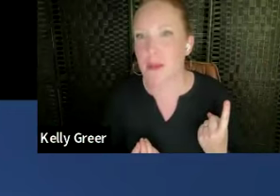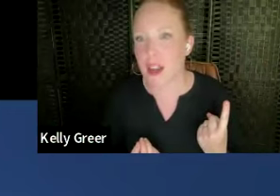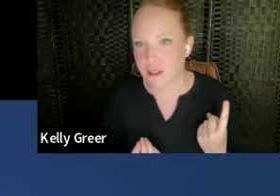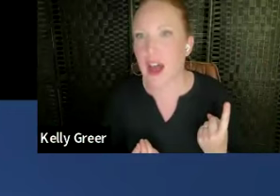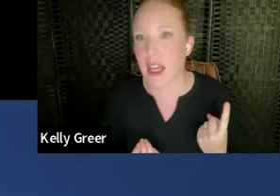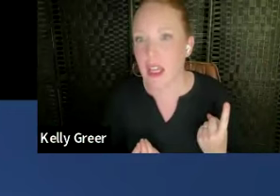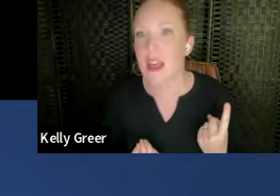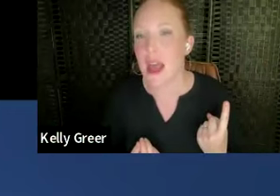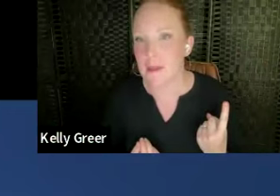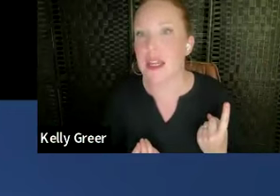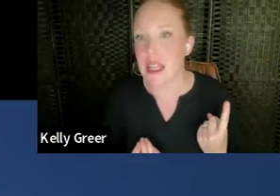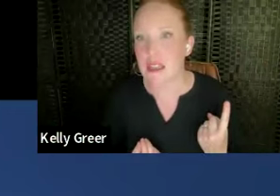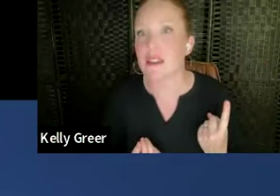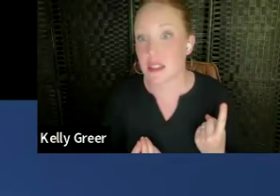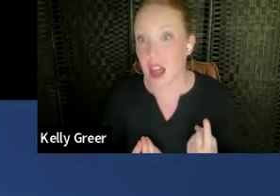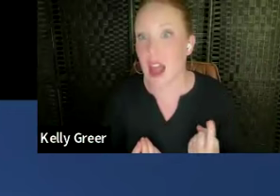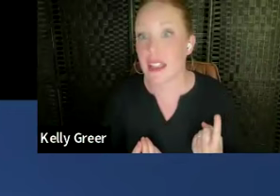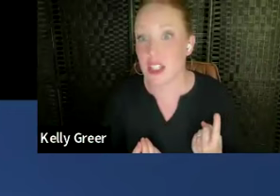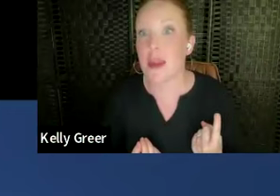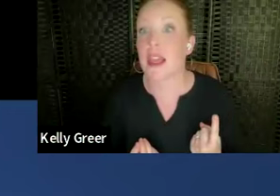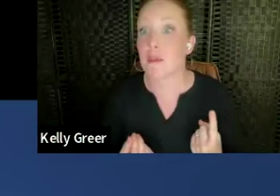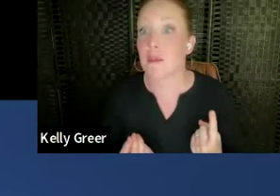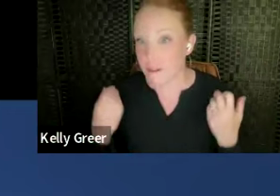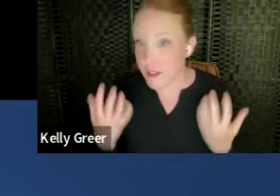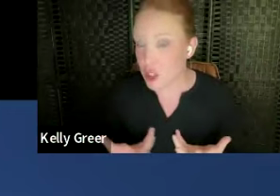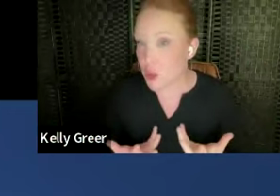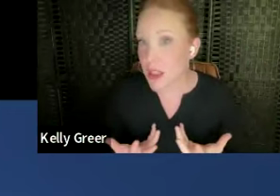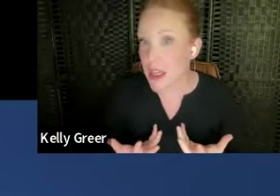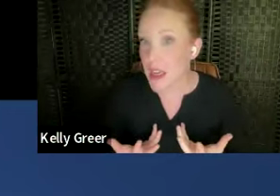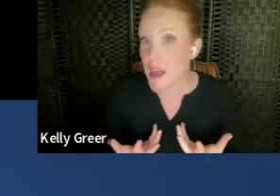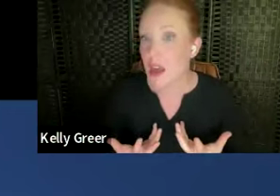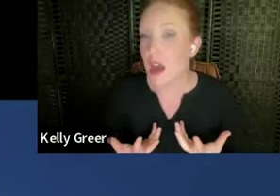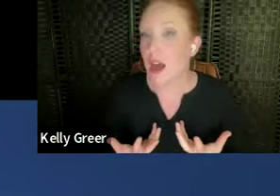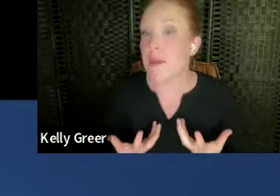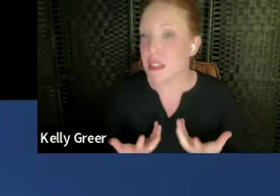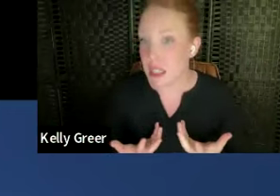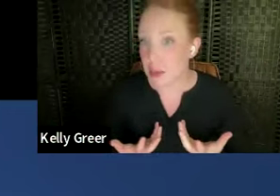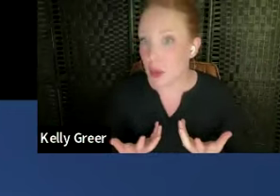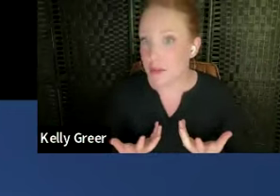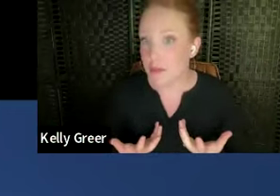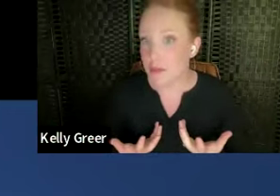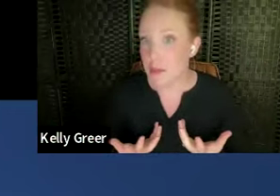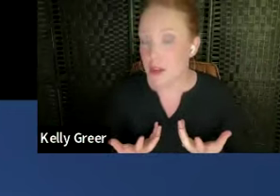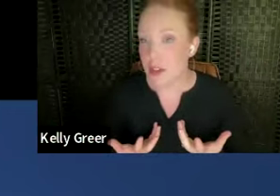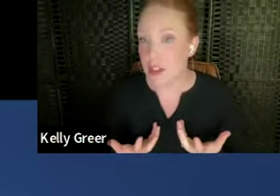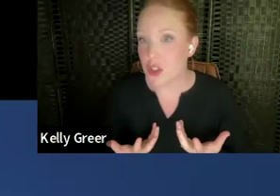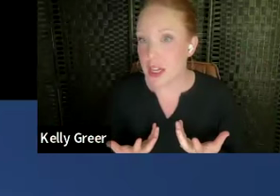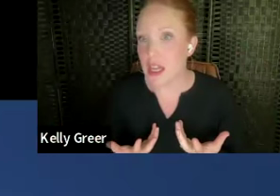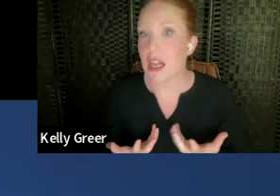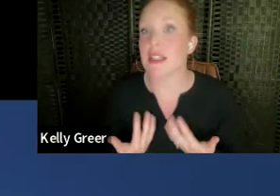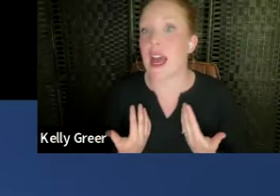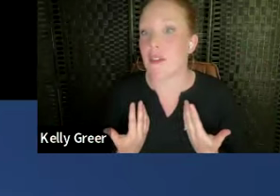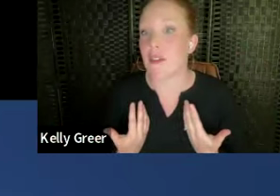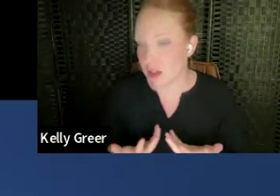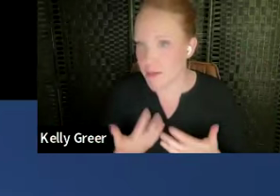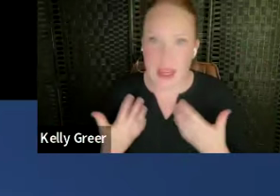were able to modify MPD's slides to make it more visually accessible for this